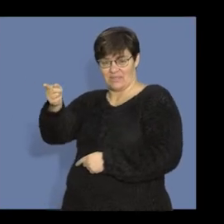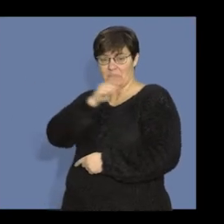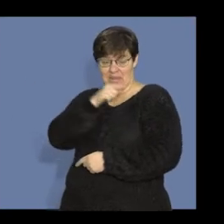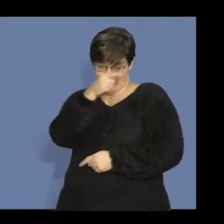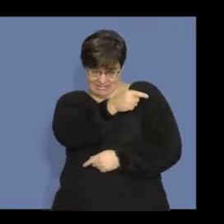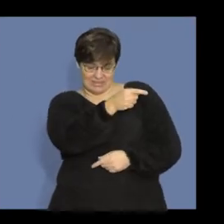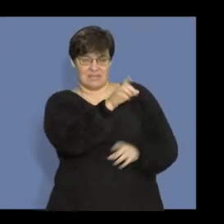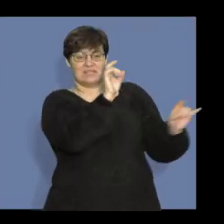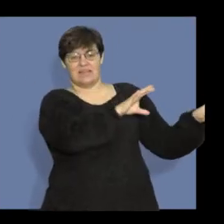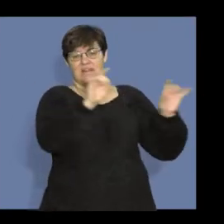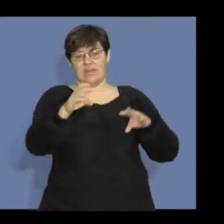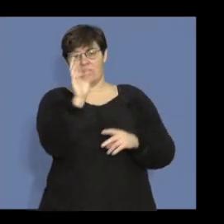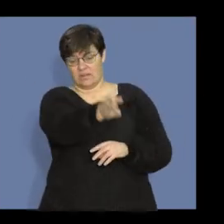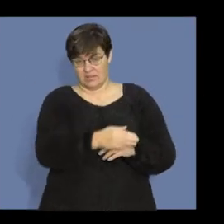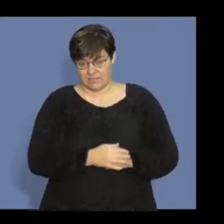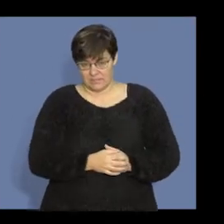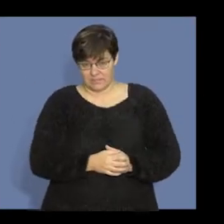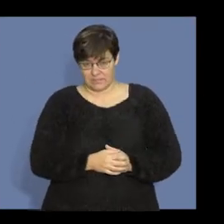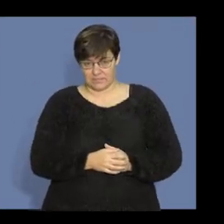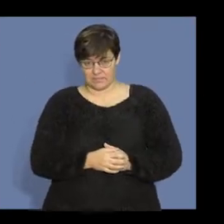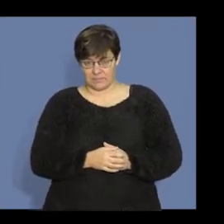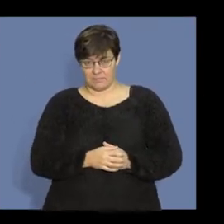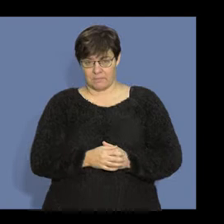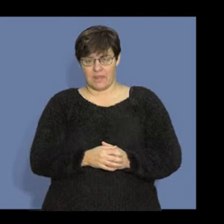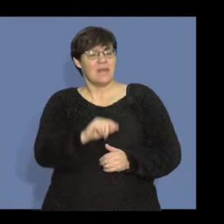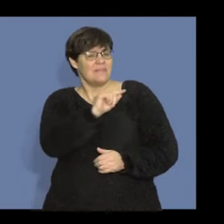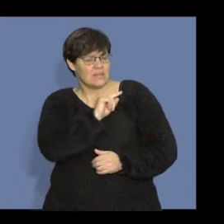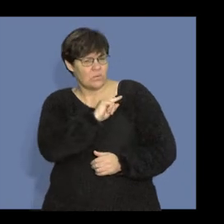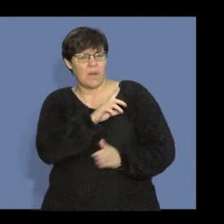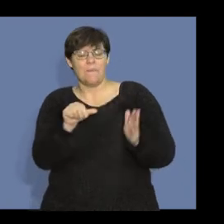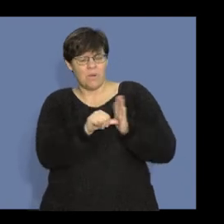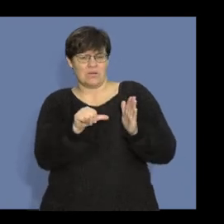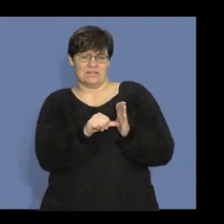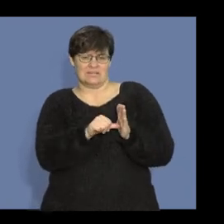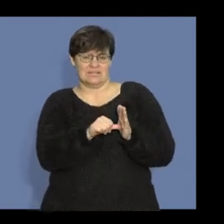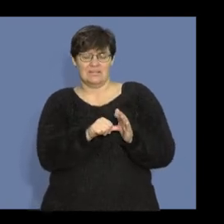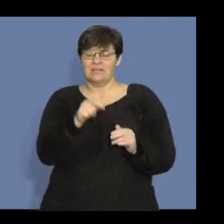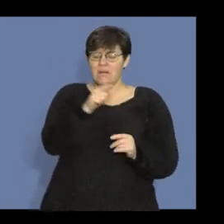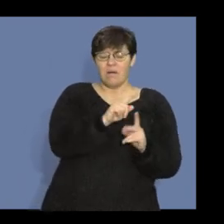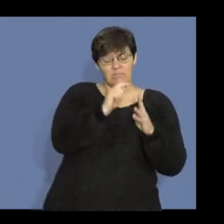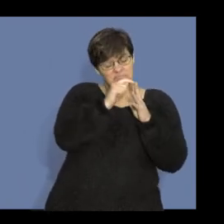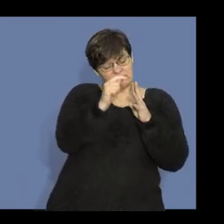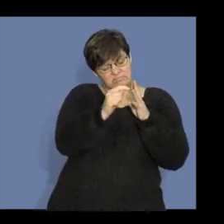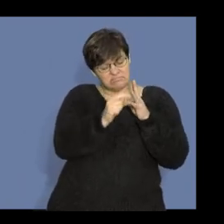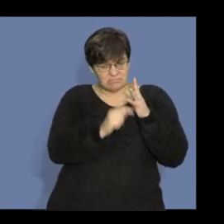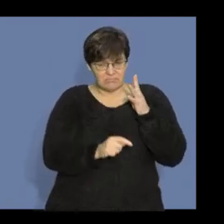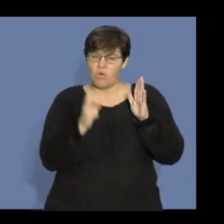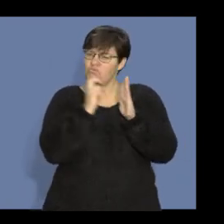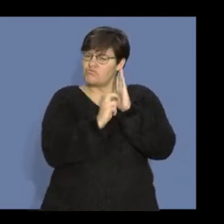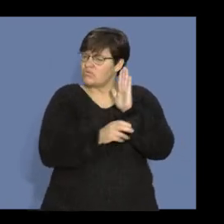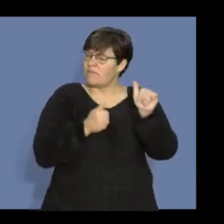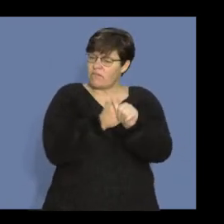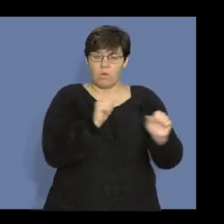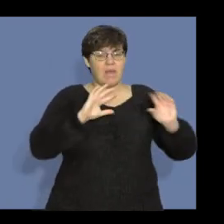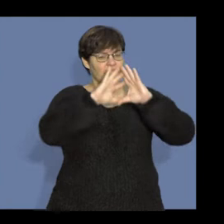definitely suffer. So therefore, what we're saying is that make sure that we have all our ducks in a